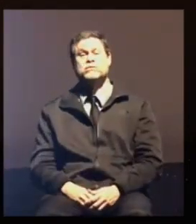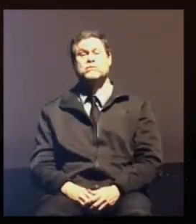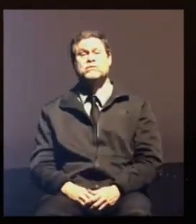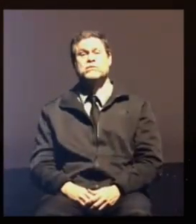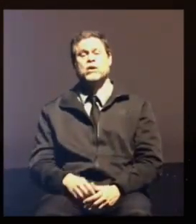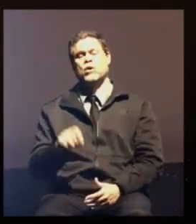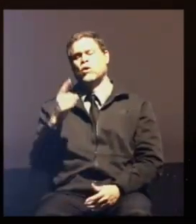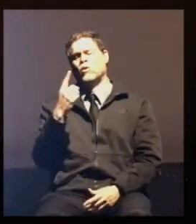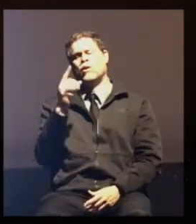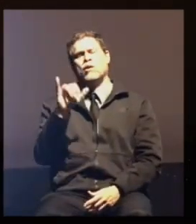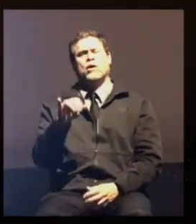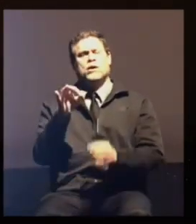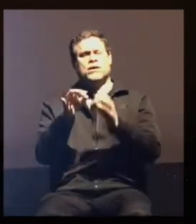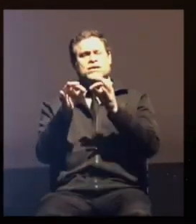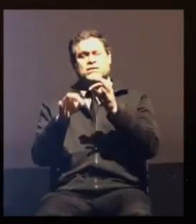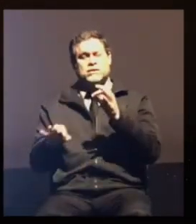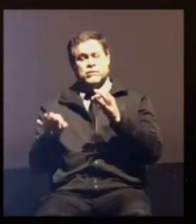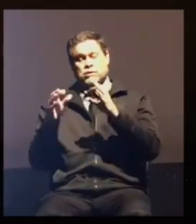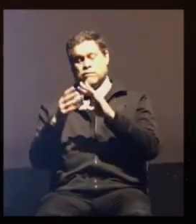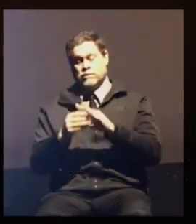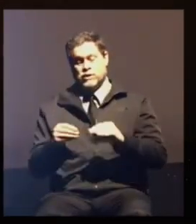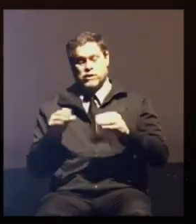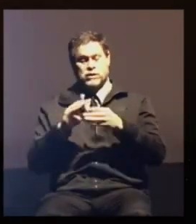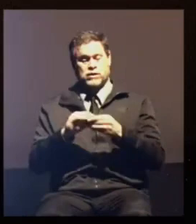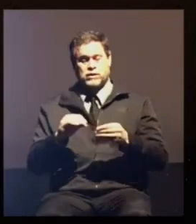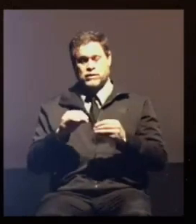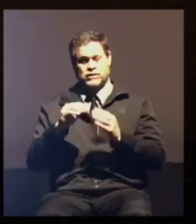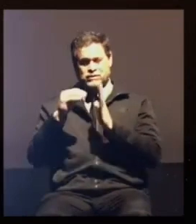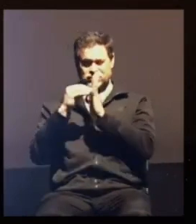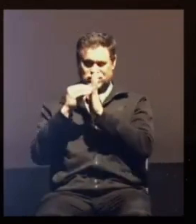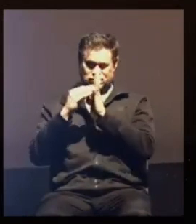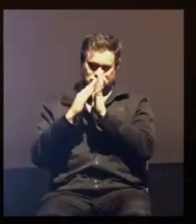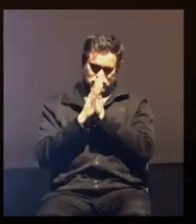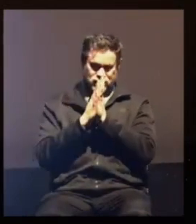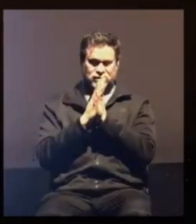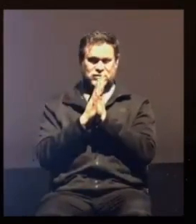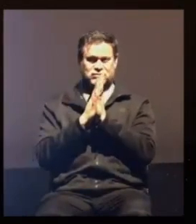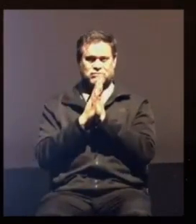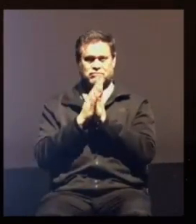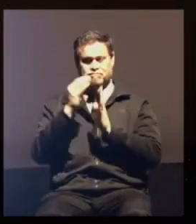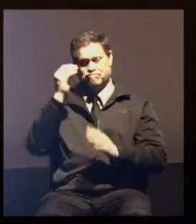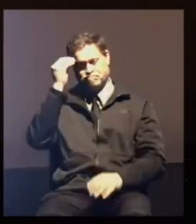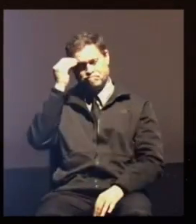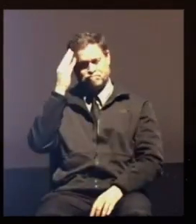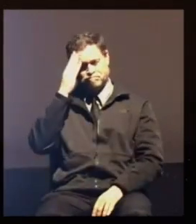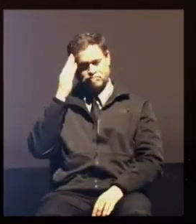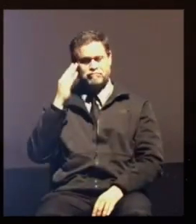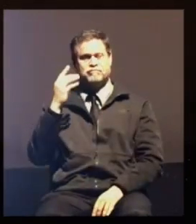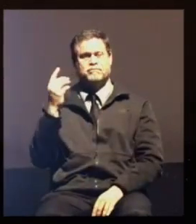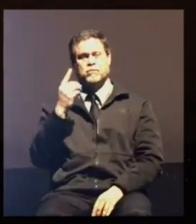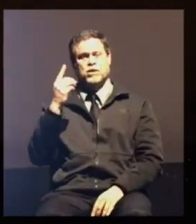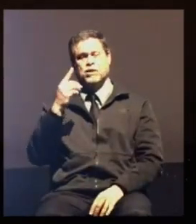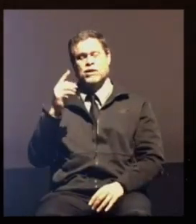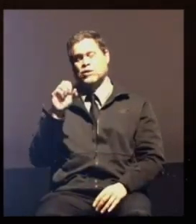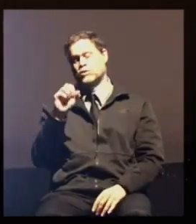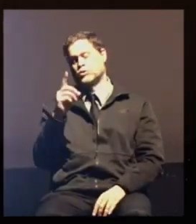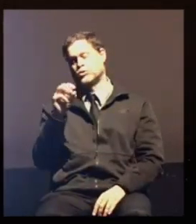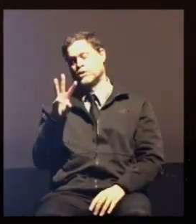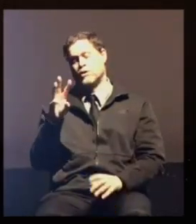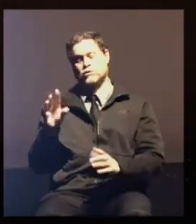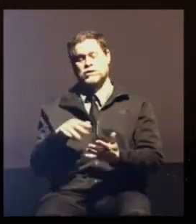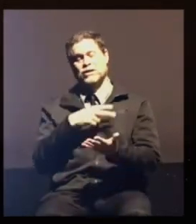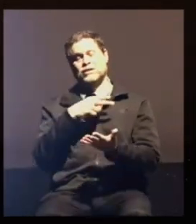It was one of those simple messages that became embedded with me, like a shadow dancing on the wall behind